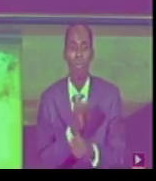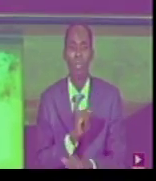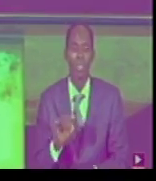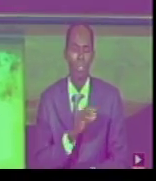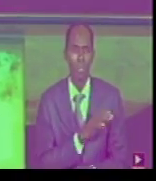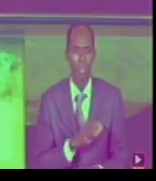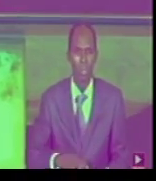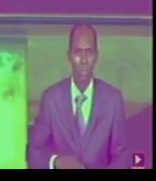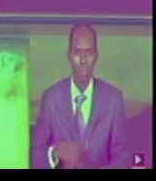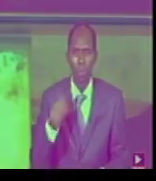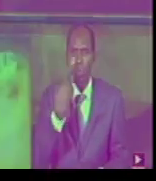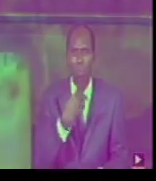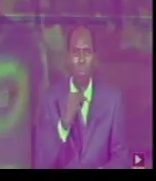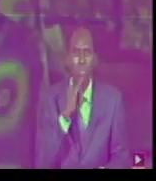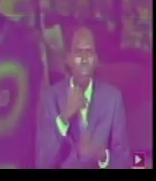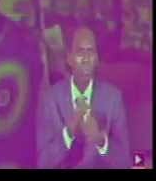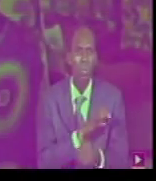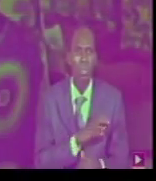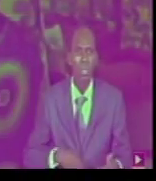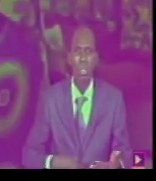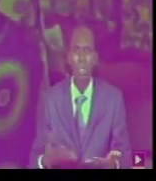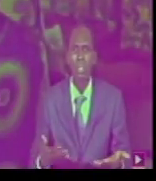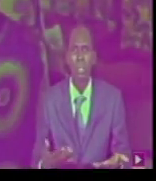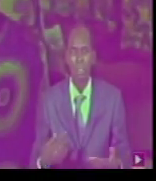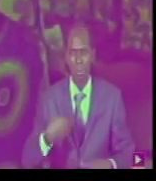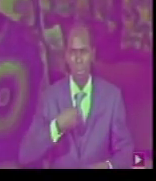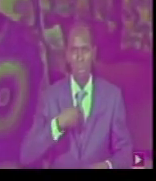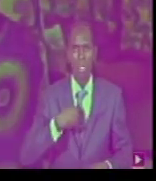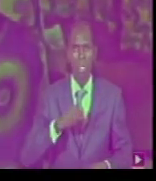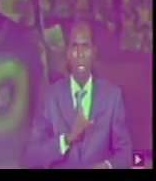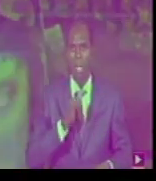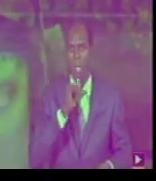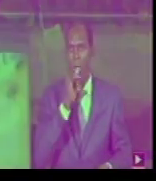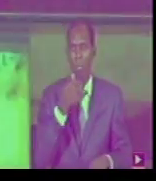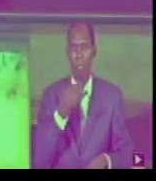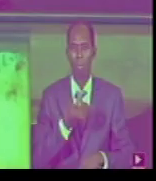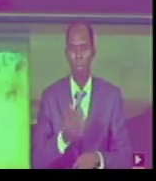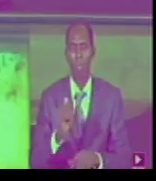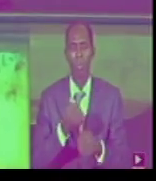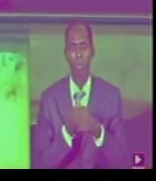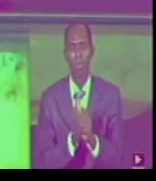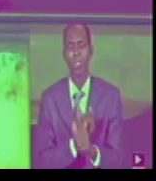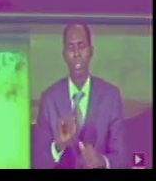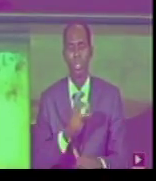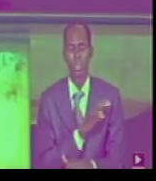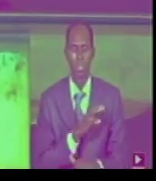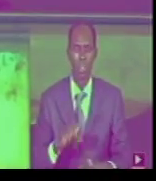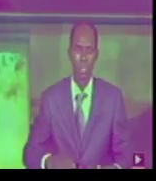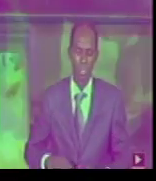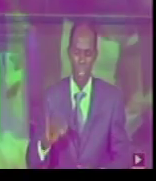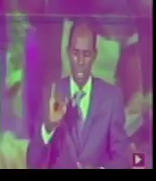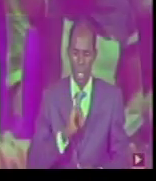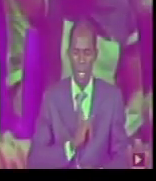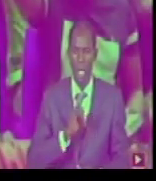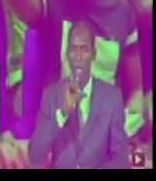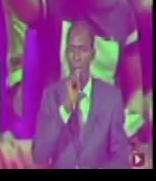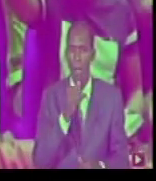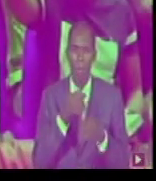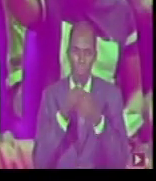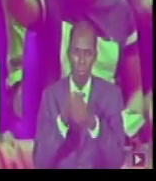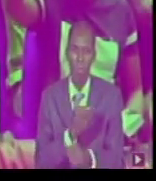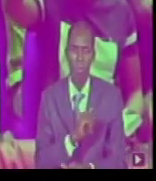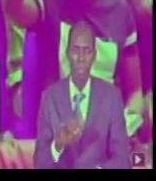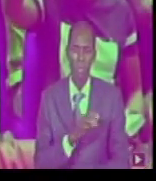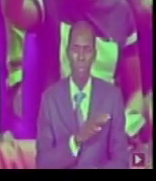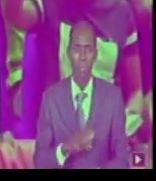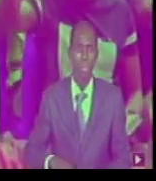Anybody following Christ there? I am following Christ. I am following Christ. I will not